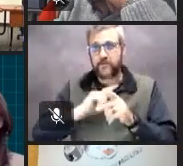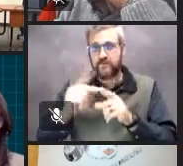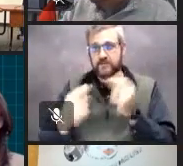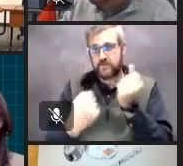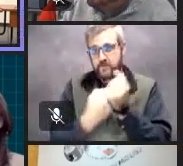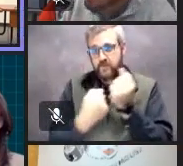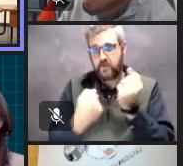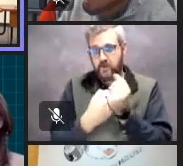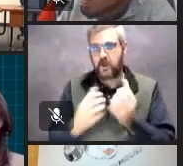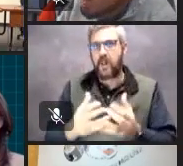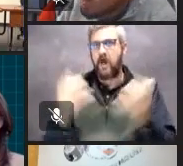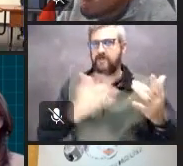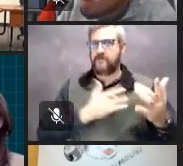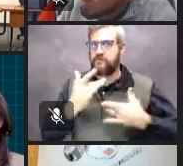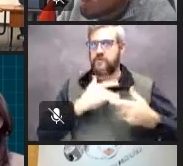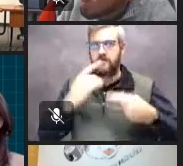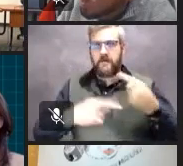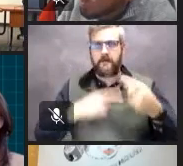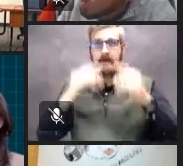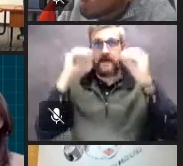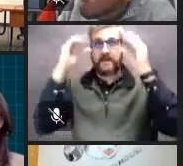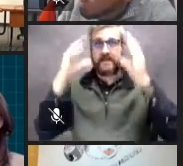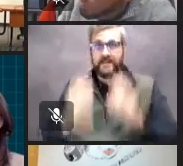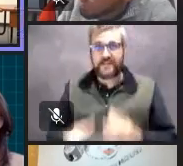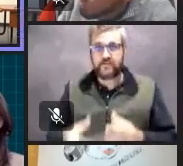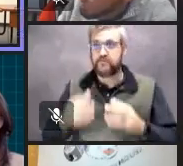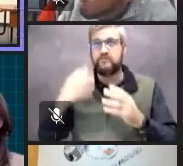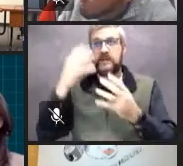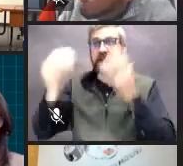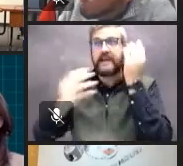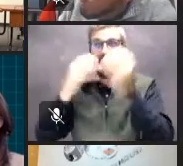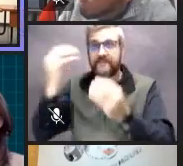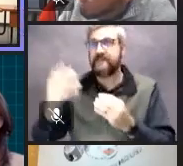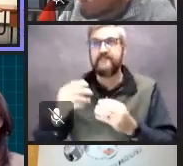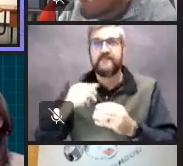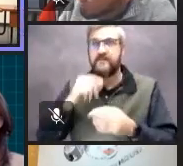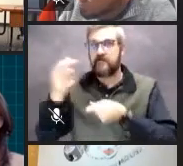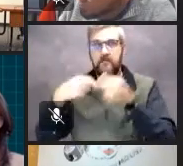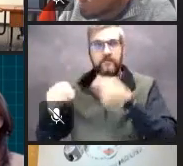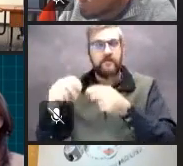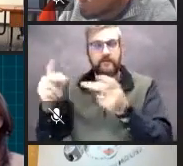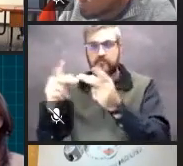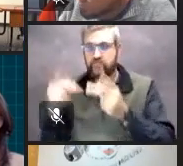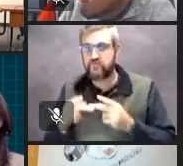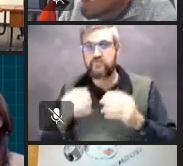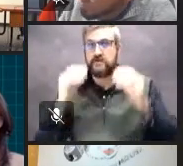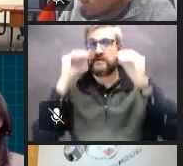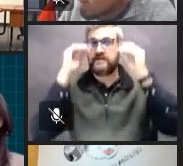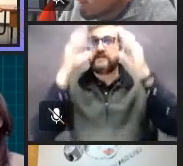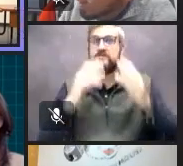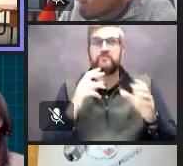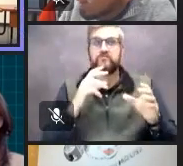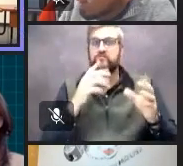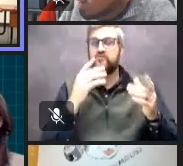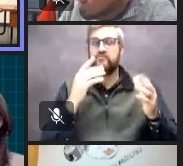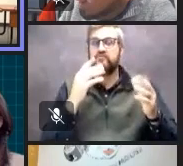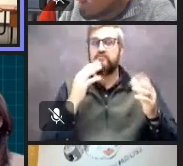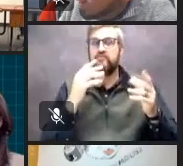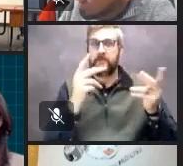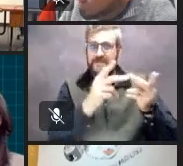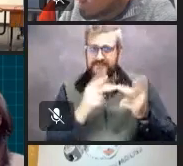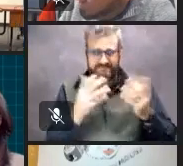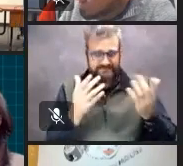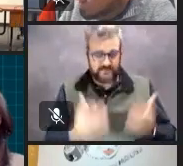lot of concern around teacher attrition, teacher retention, what we can do on that. If they don't open the budget